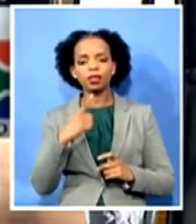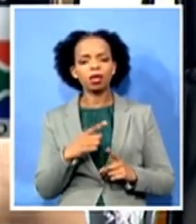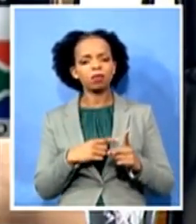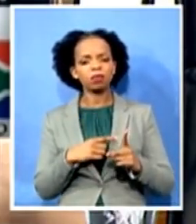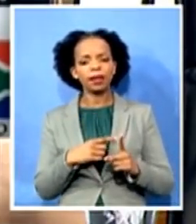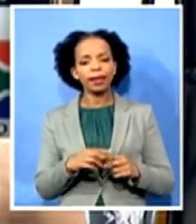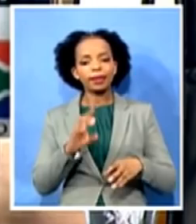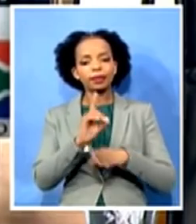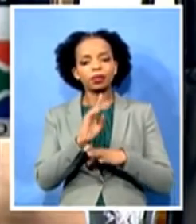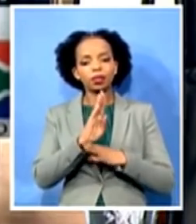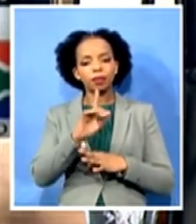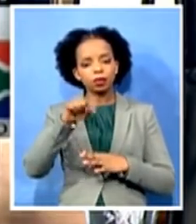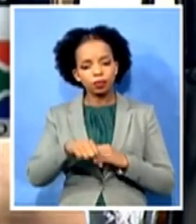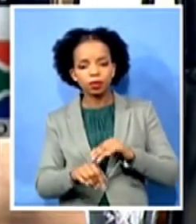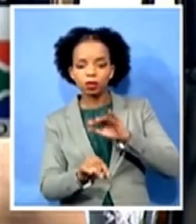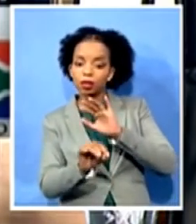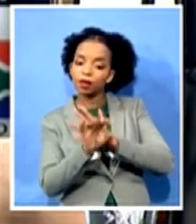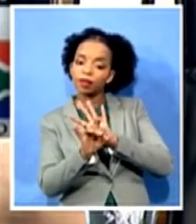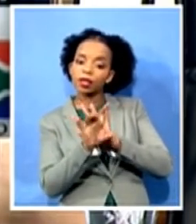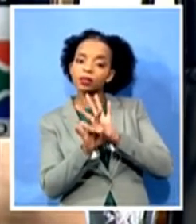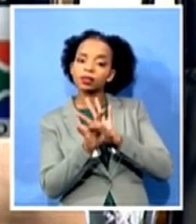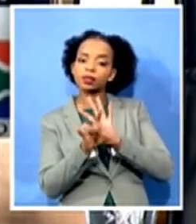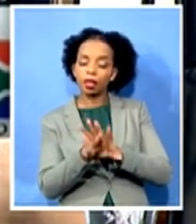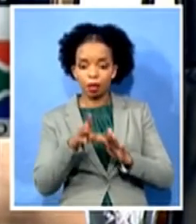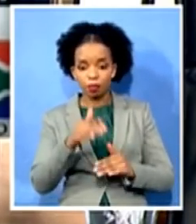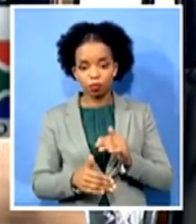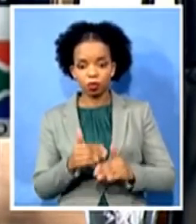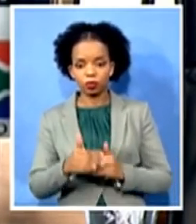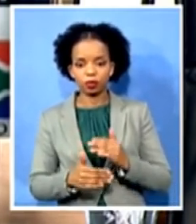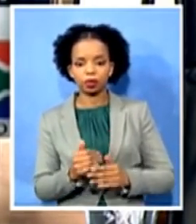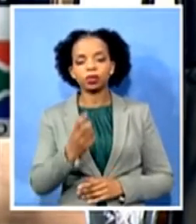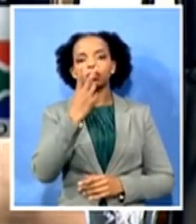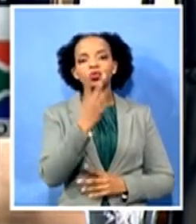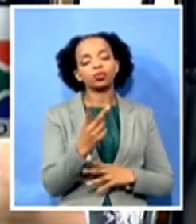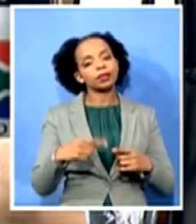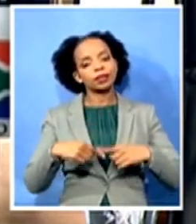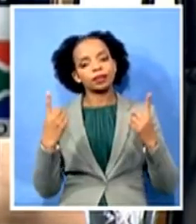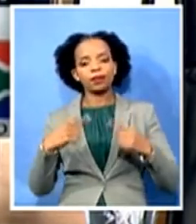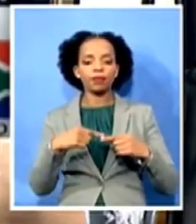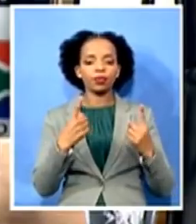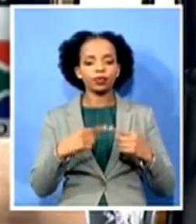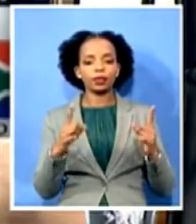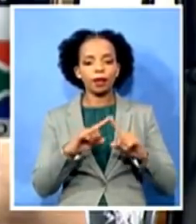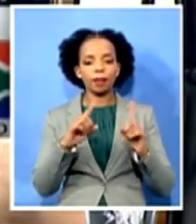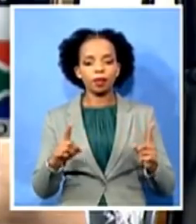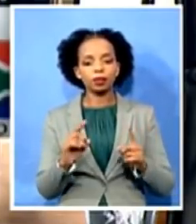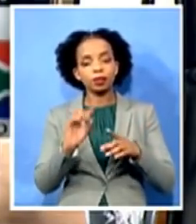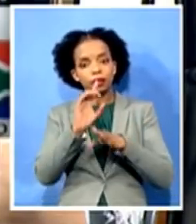through different processes, but the database has been used all these years before I